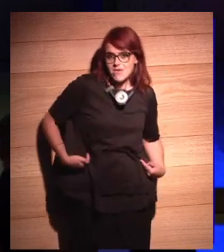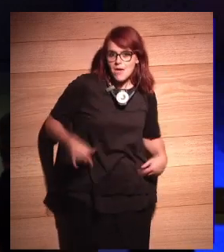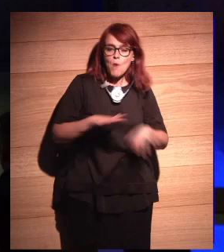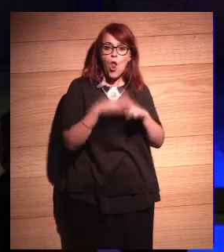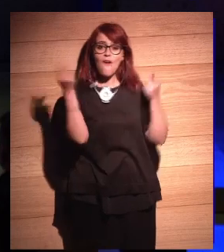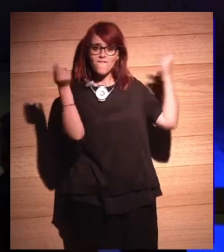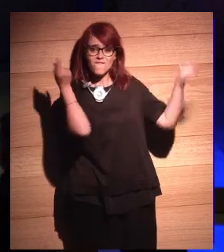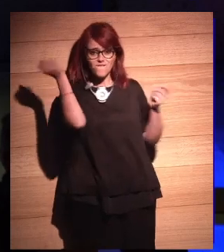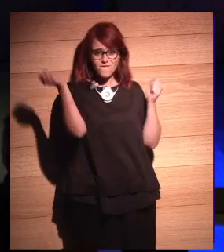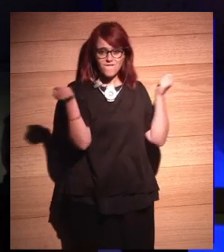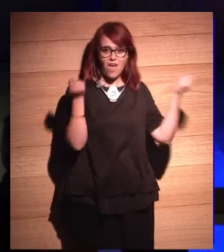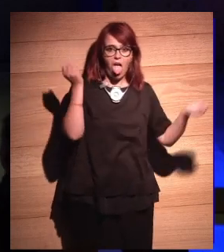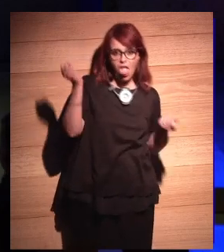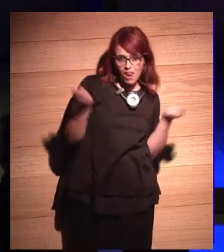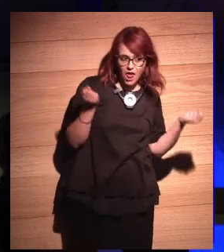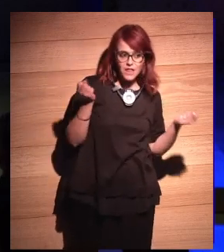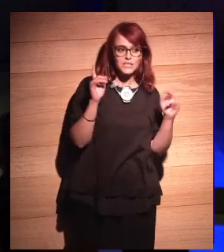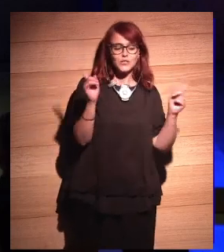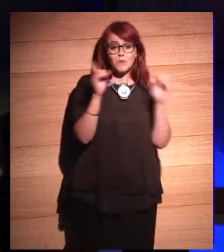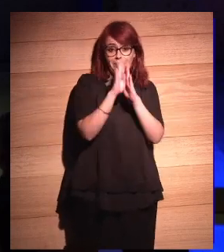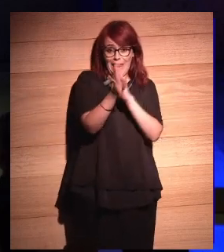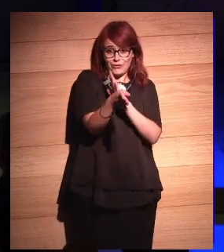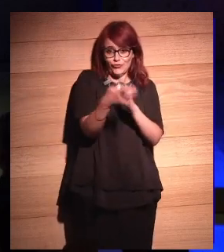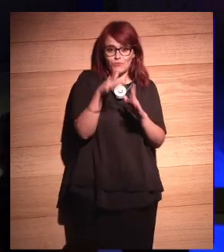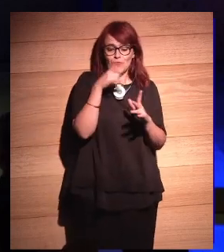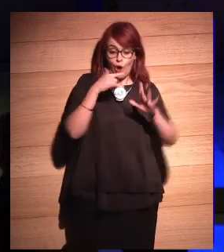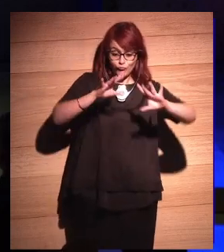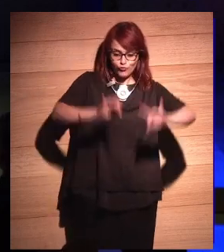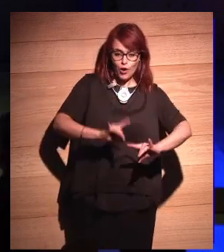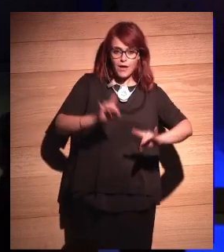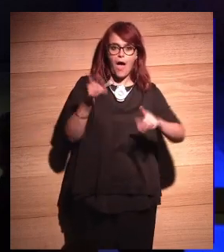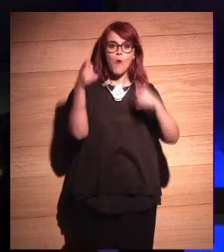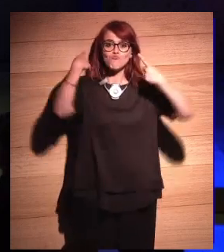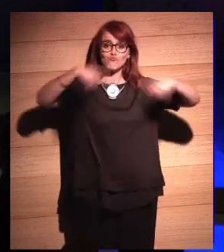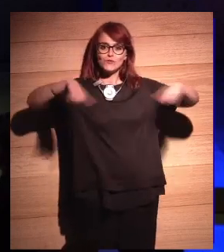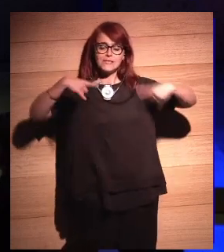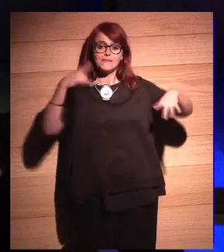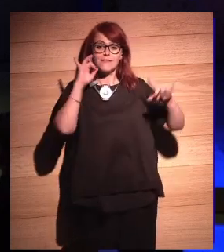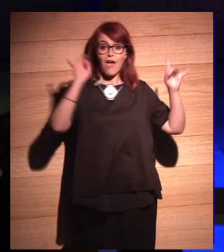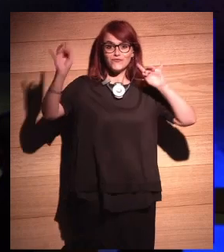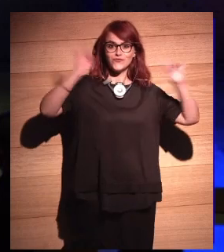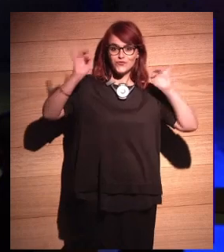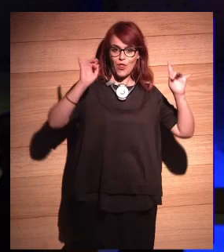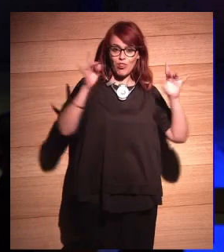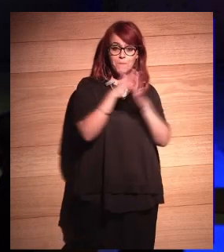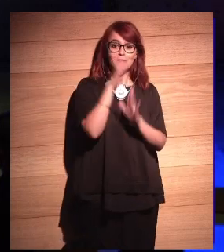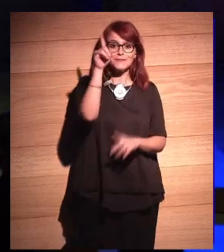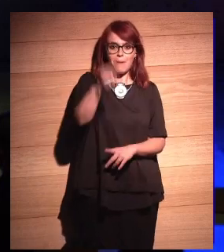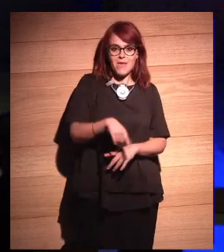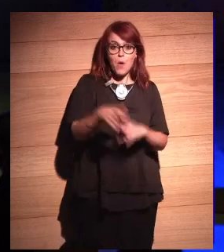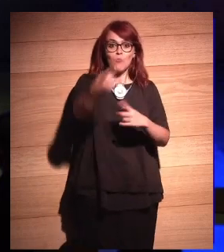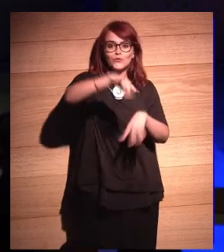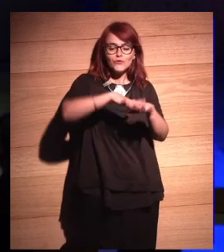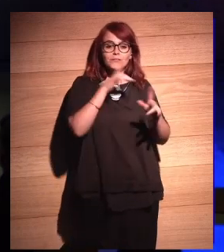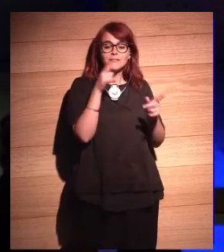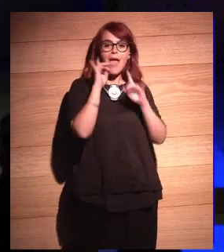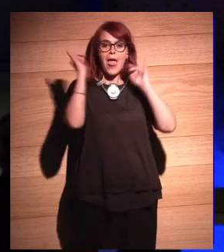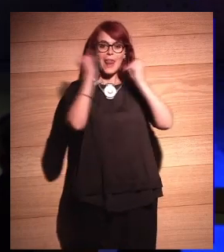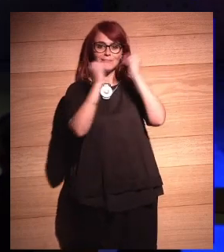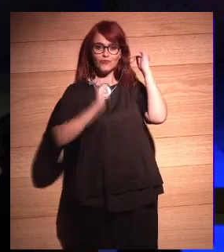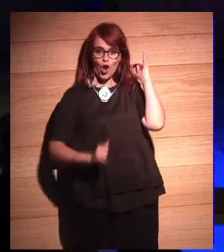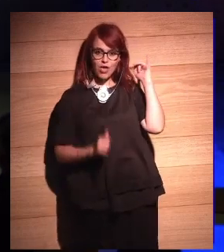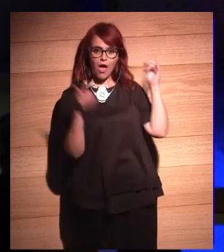and I'm like literally playing with my sounds and with my music, but I hope also for you electronic music in that way